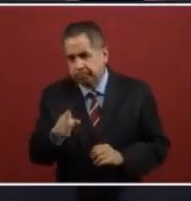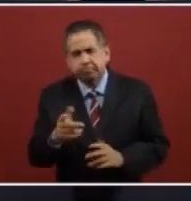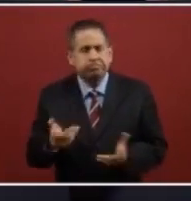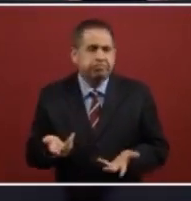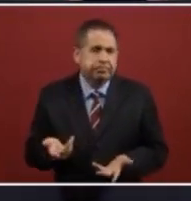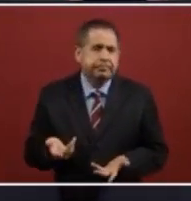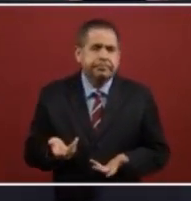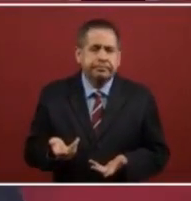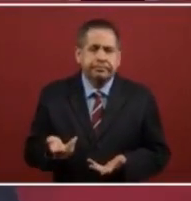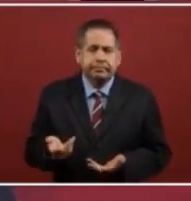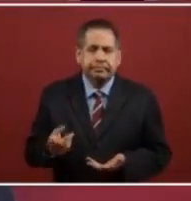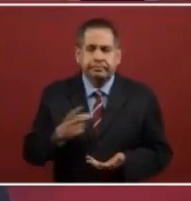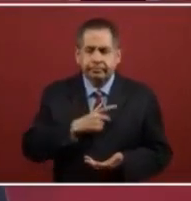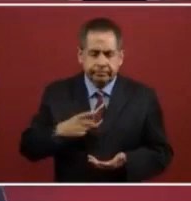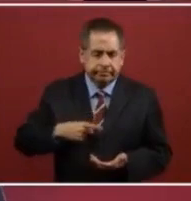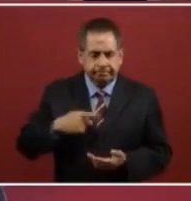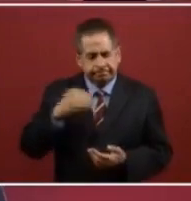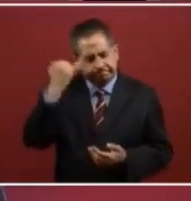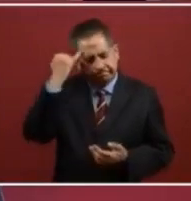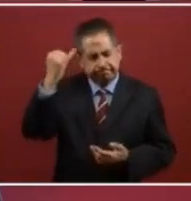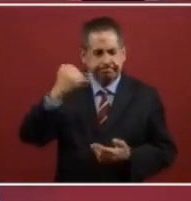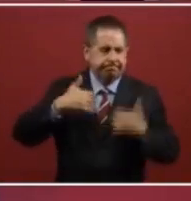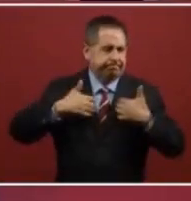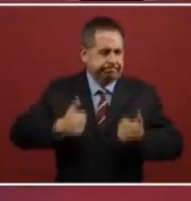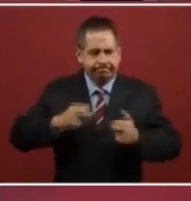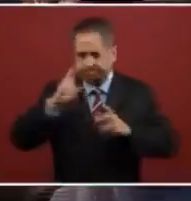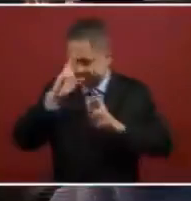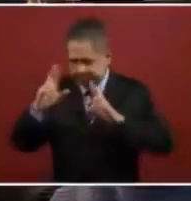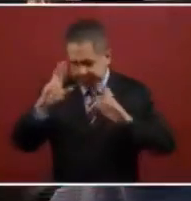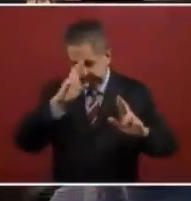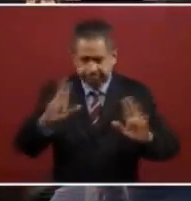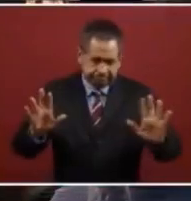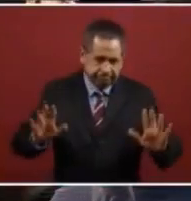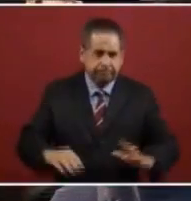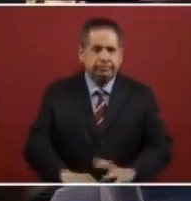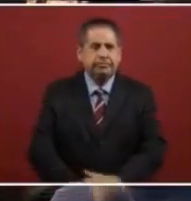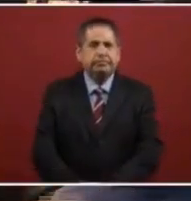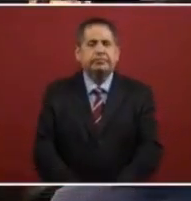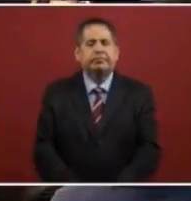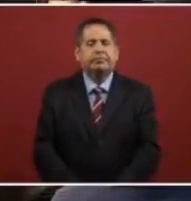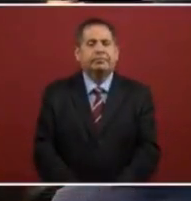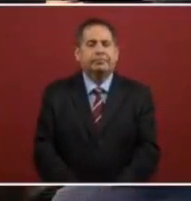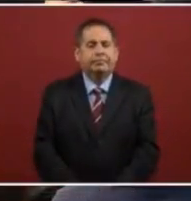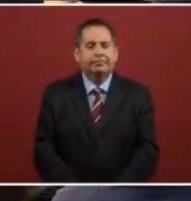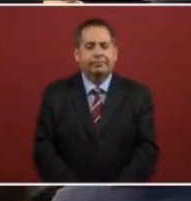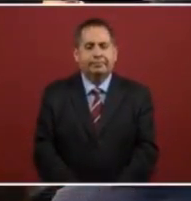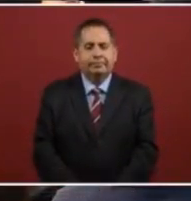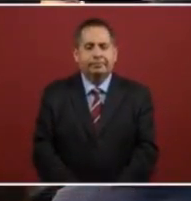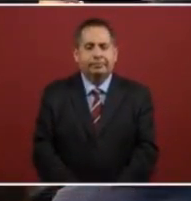theme, mantener criterio, ¿no? but we also have to be able to critique.